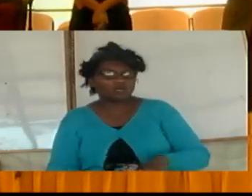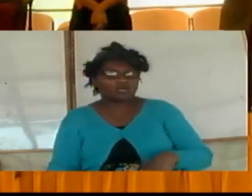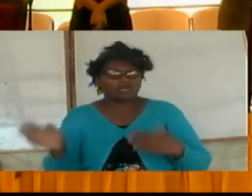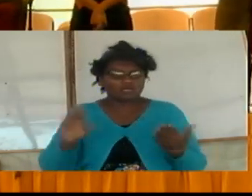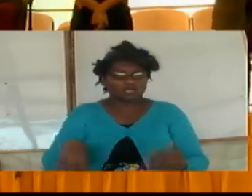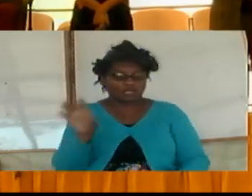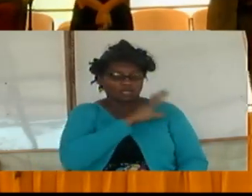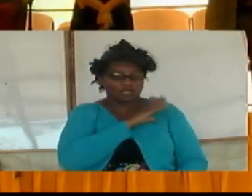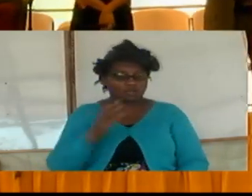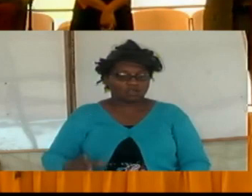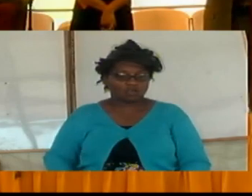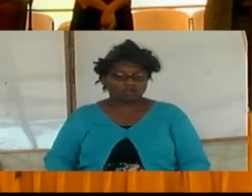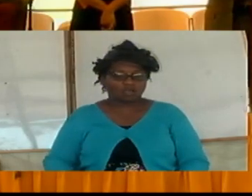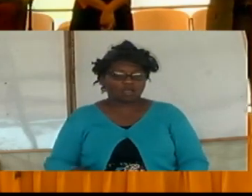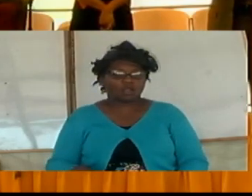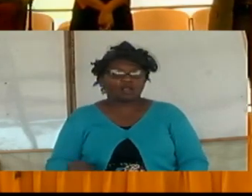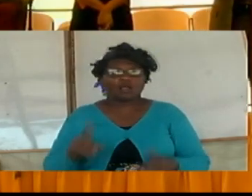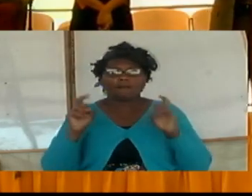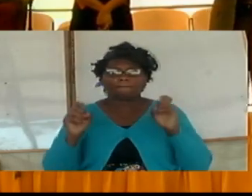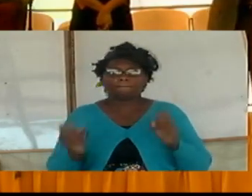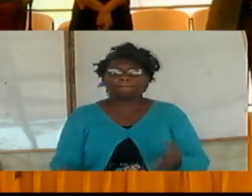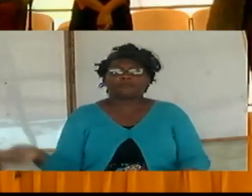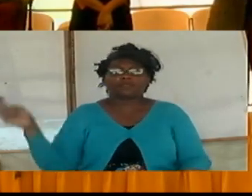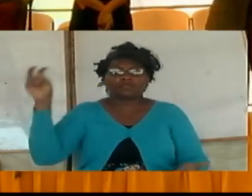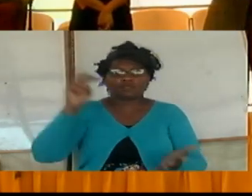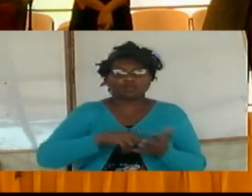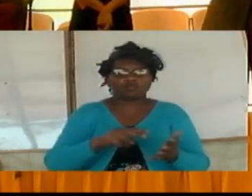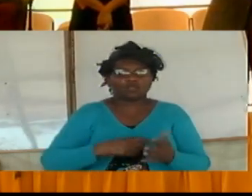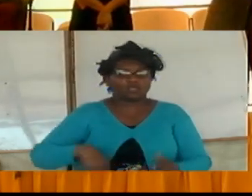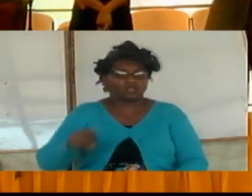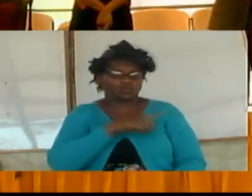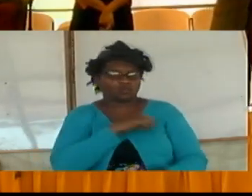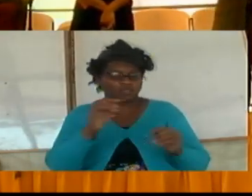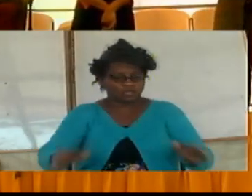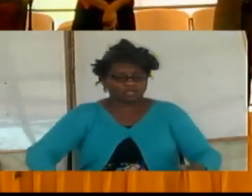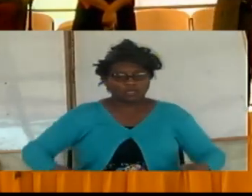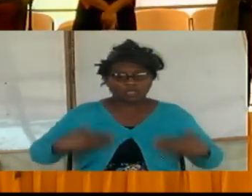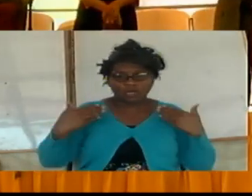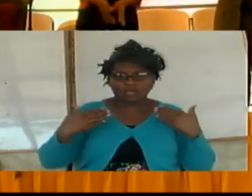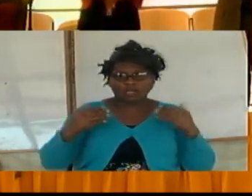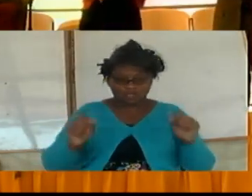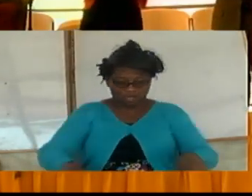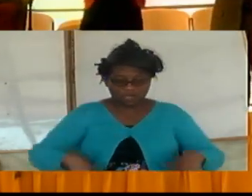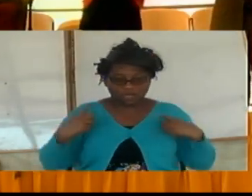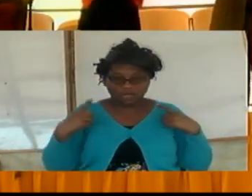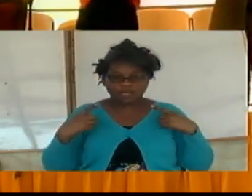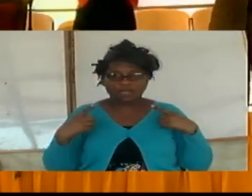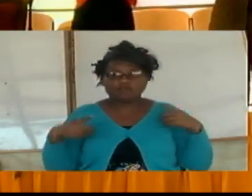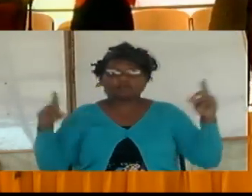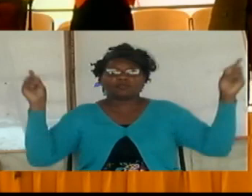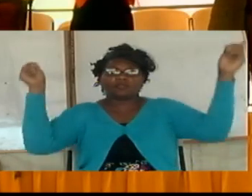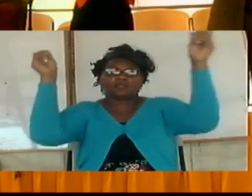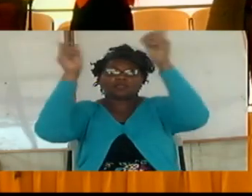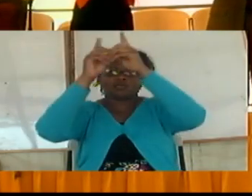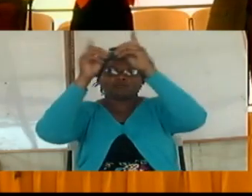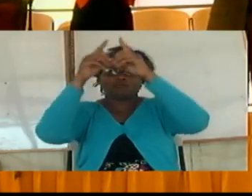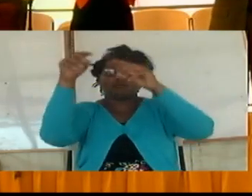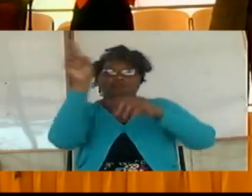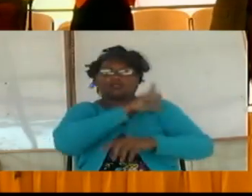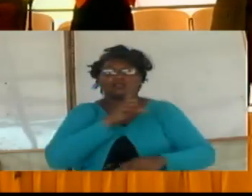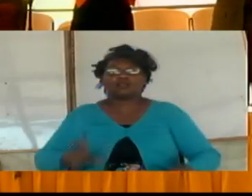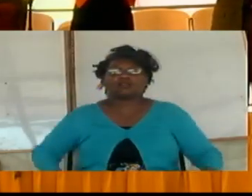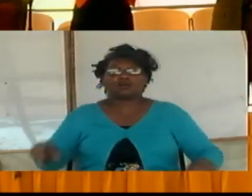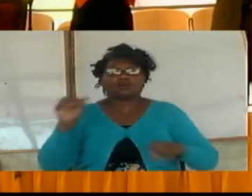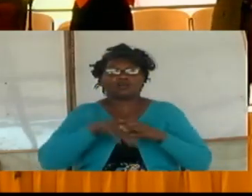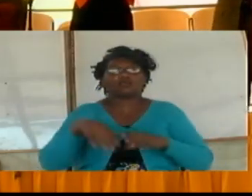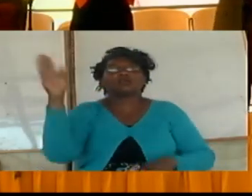rise incorruptible. And we which are alive and remain shall be caught up together to meet the Lord in the air. And